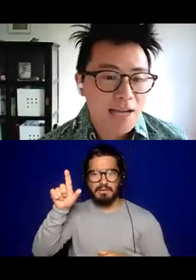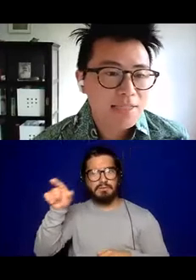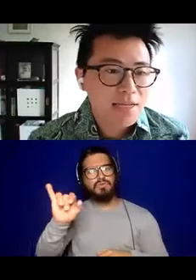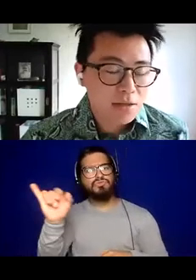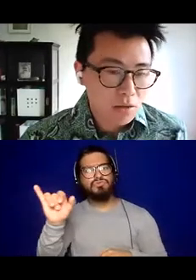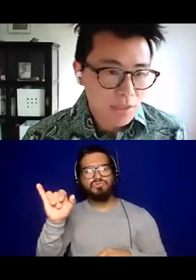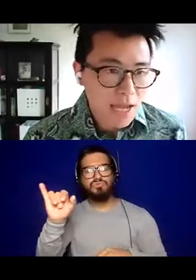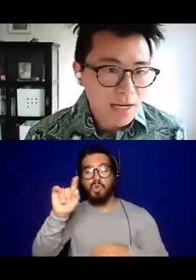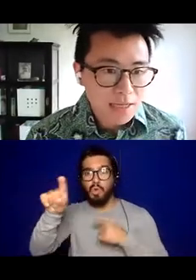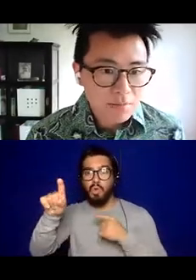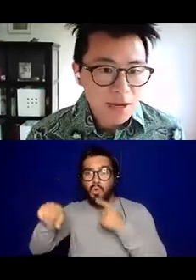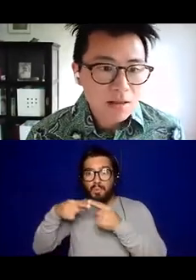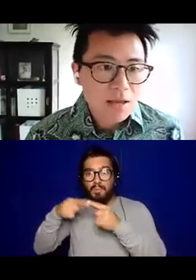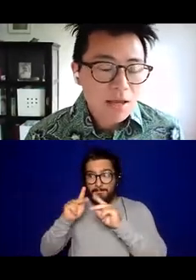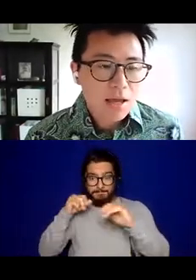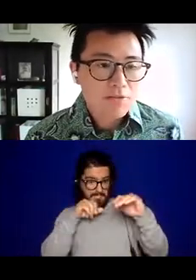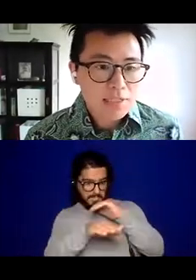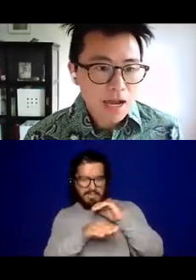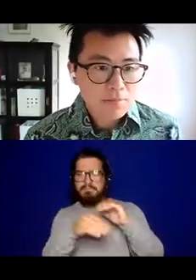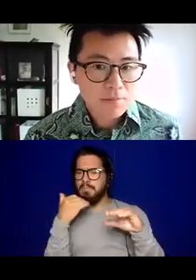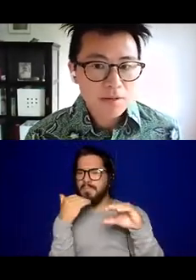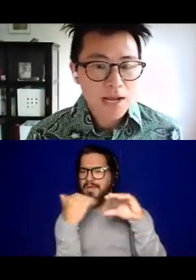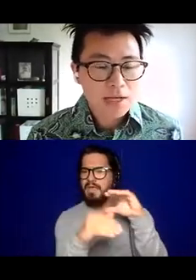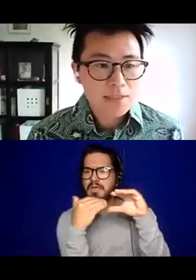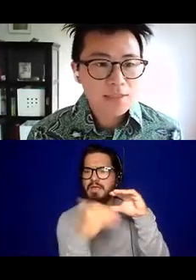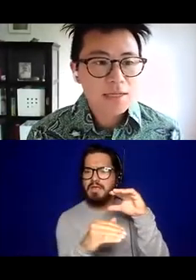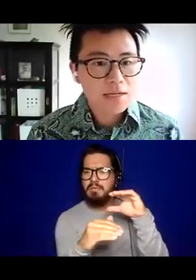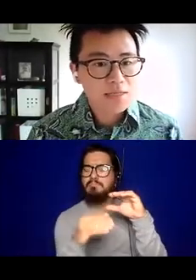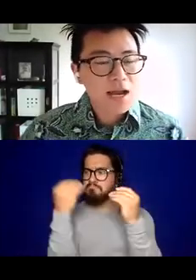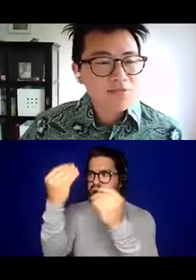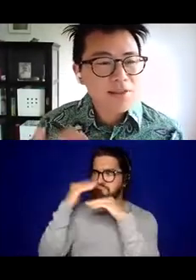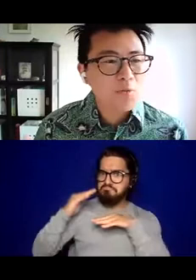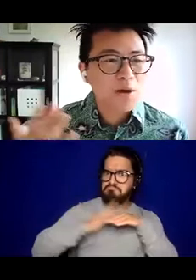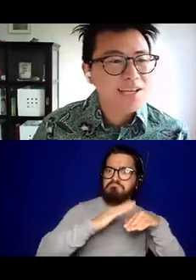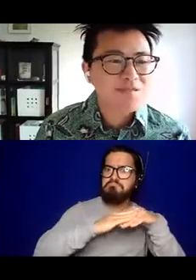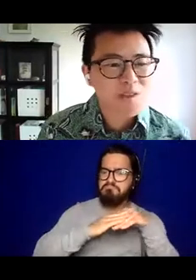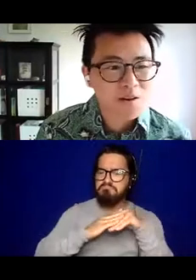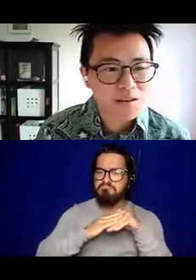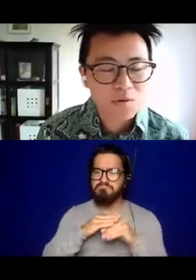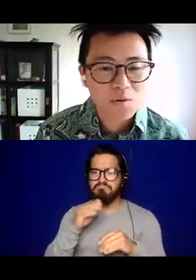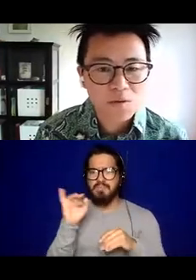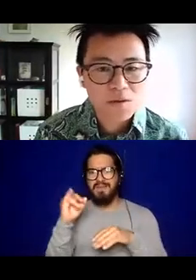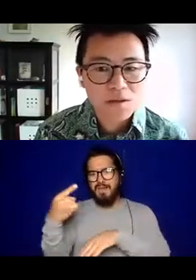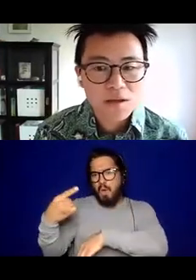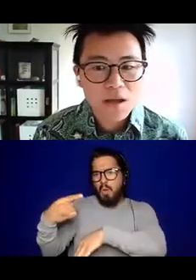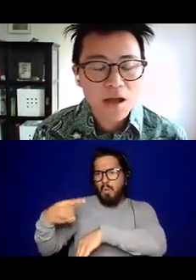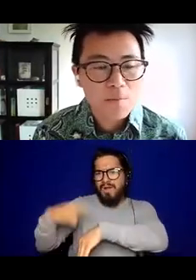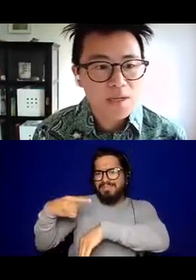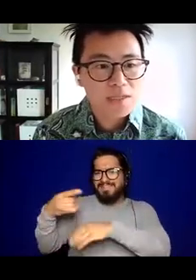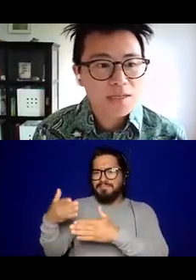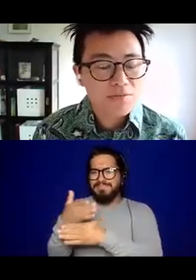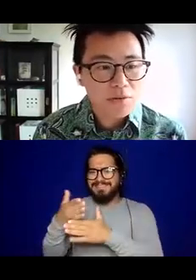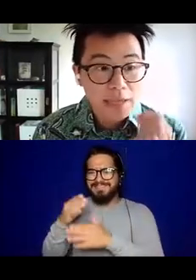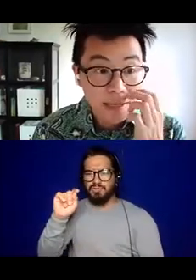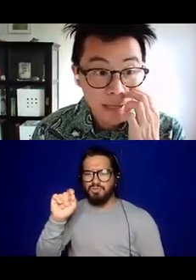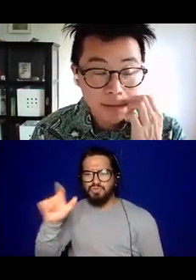people access it. You can get an email every time someone accesses it. It's kind of like a one-time sharing tool. And